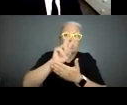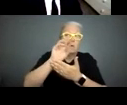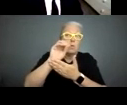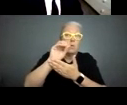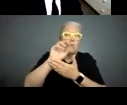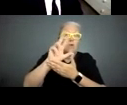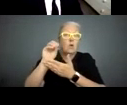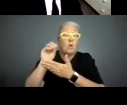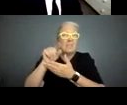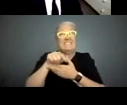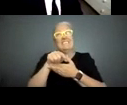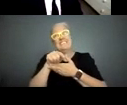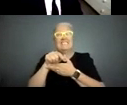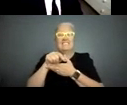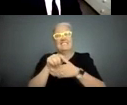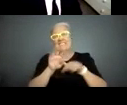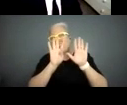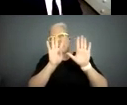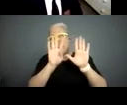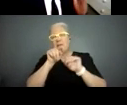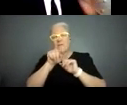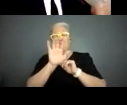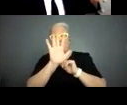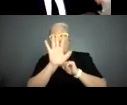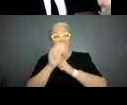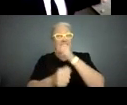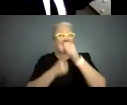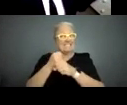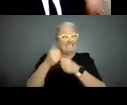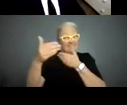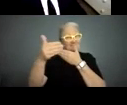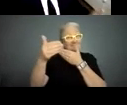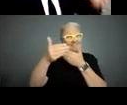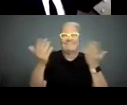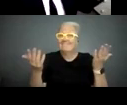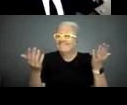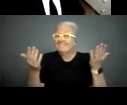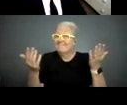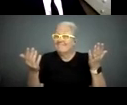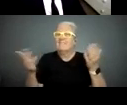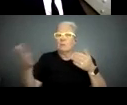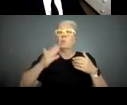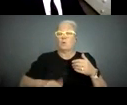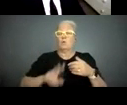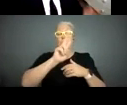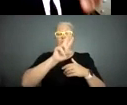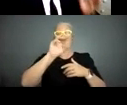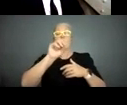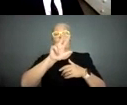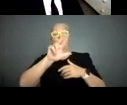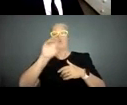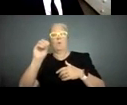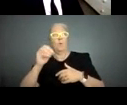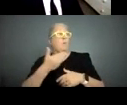years. So we need to really up our game here. And when we get on to talking about campaigns in local campaigns